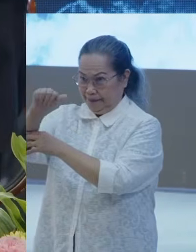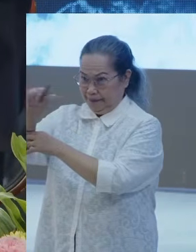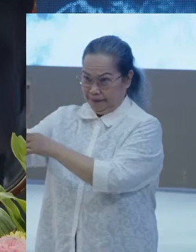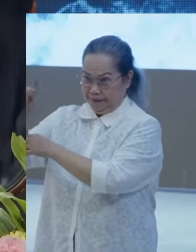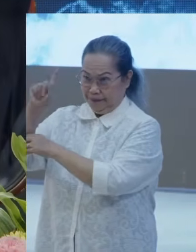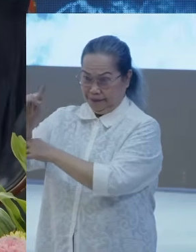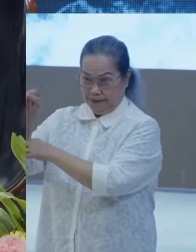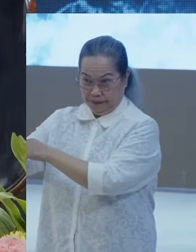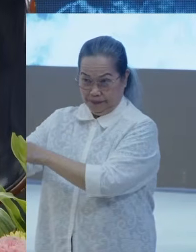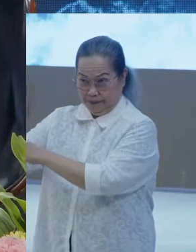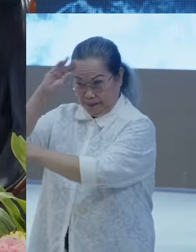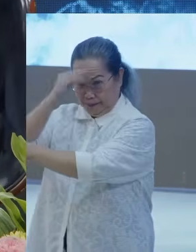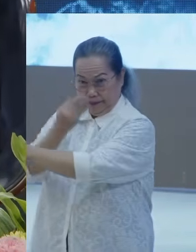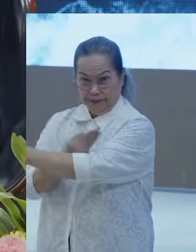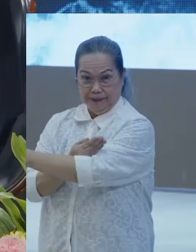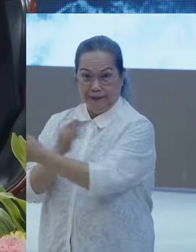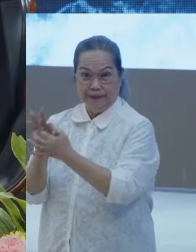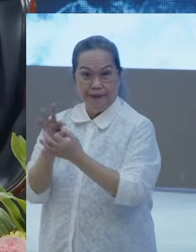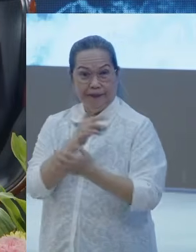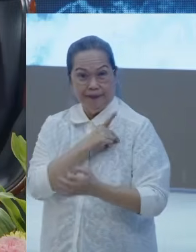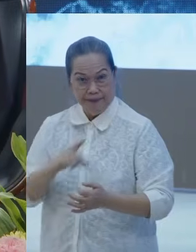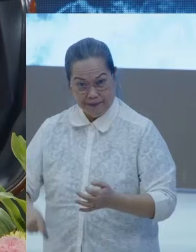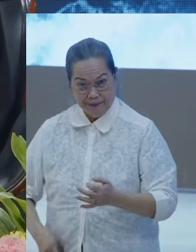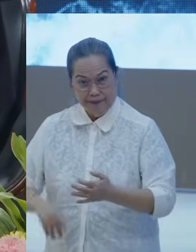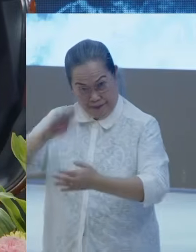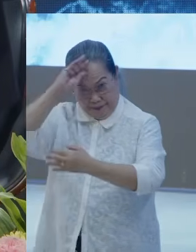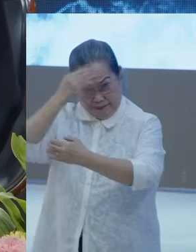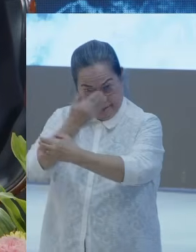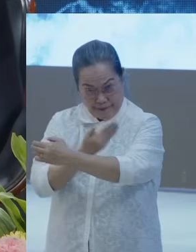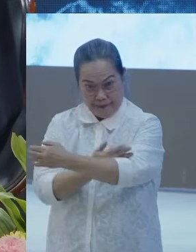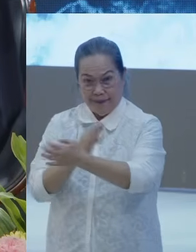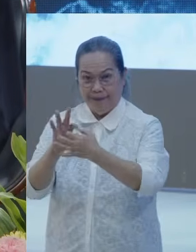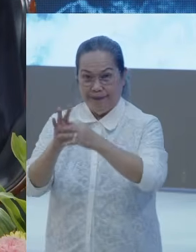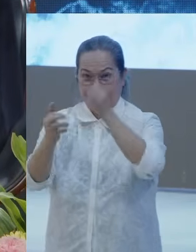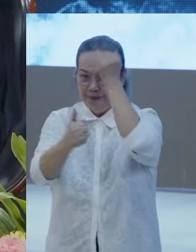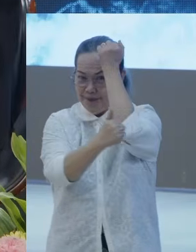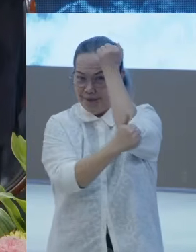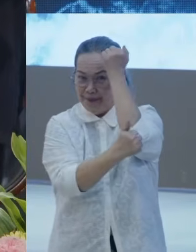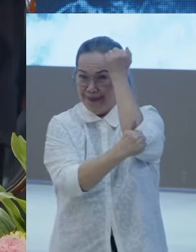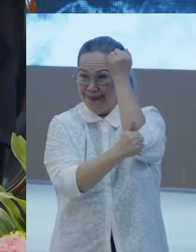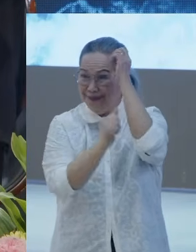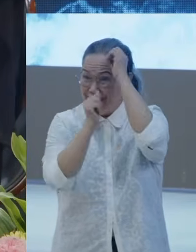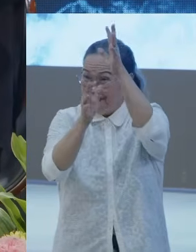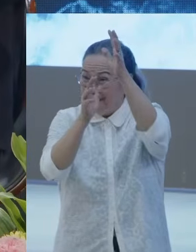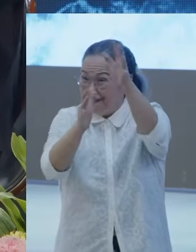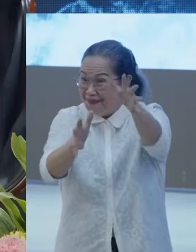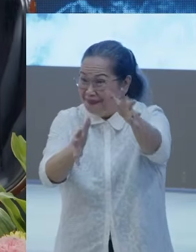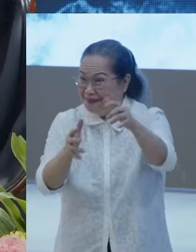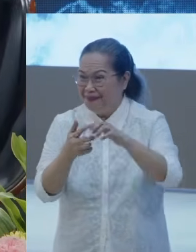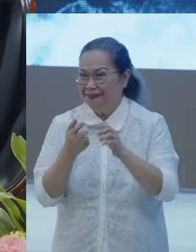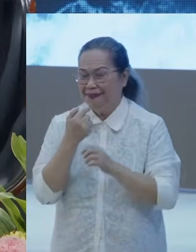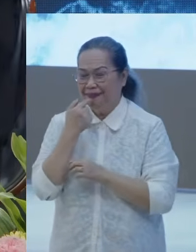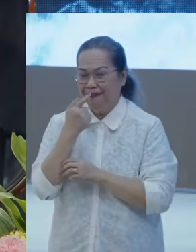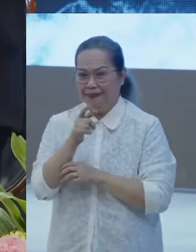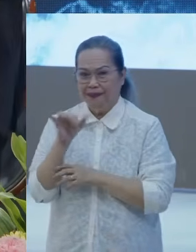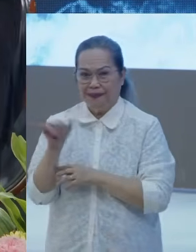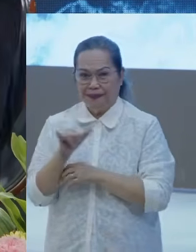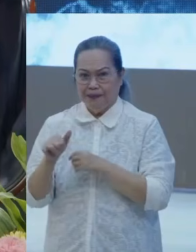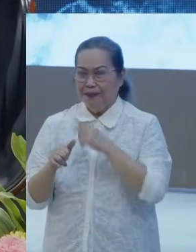doon, he is the son of David, he is the son of Abraham. No? Sa Matthew 9:27, ang sabi ng bulag,